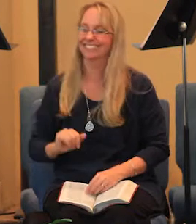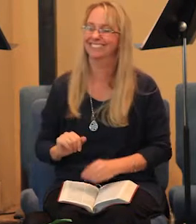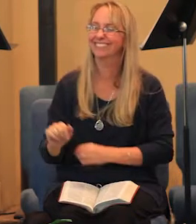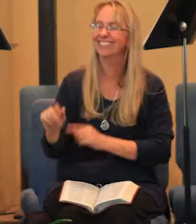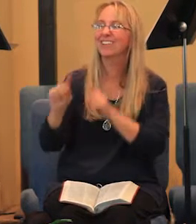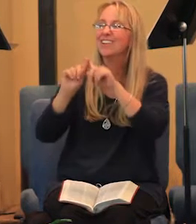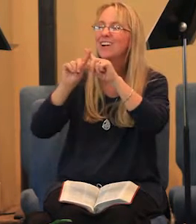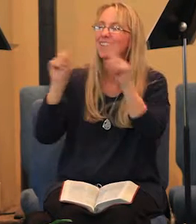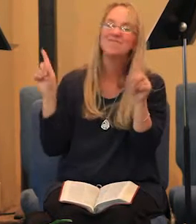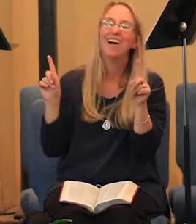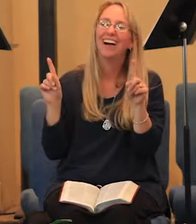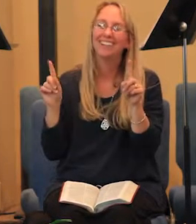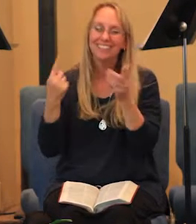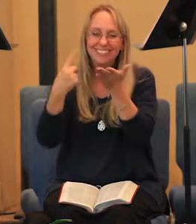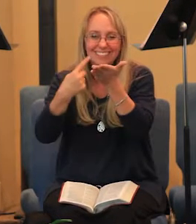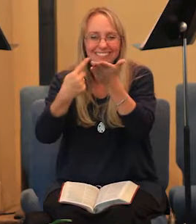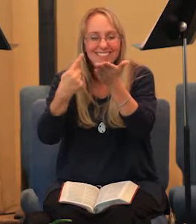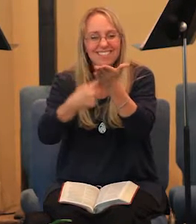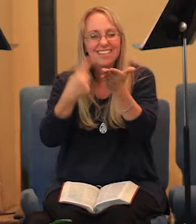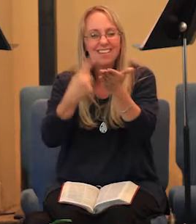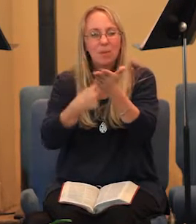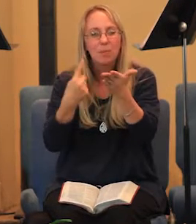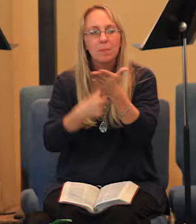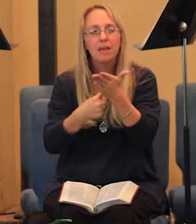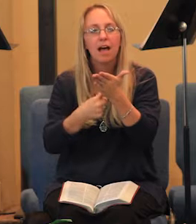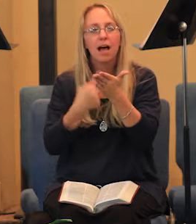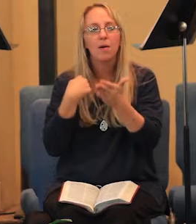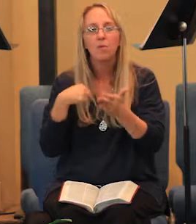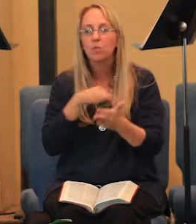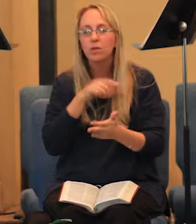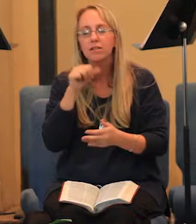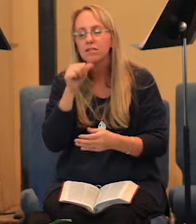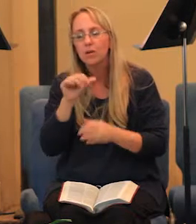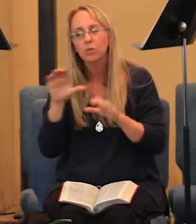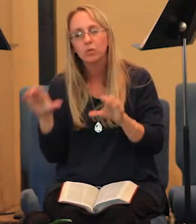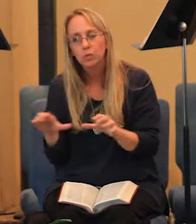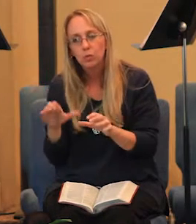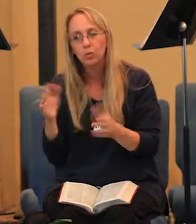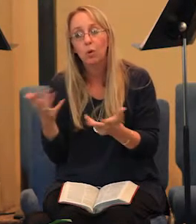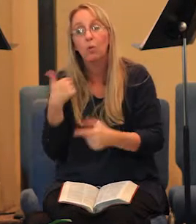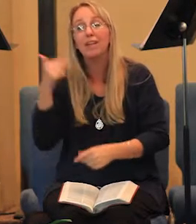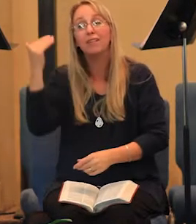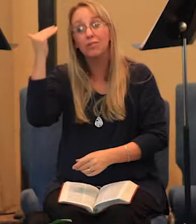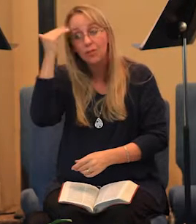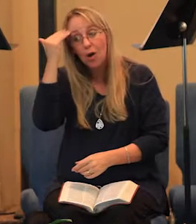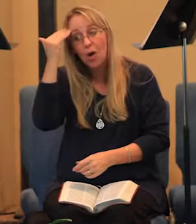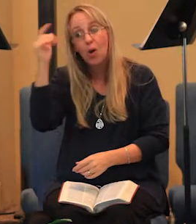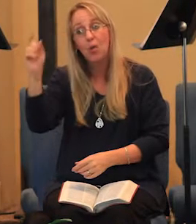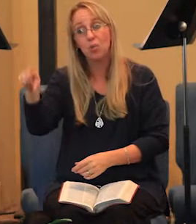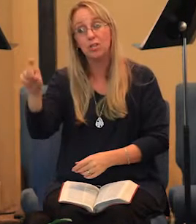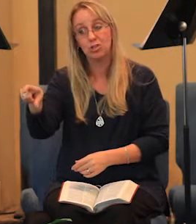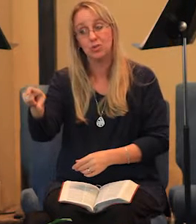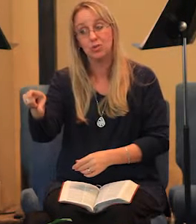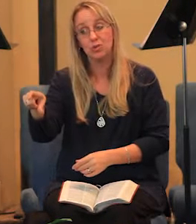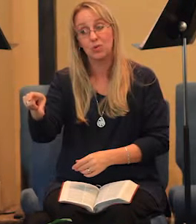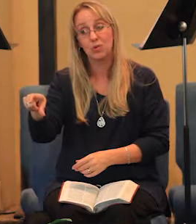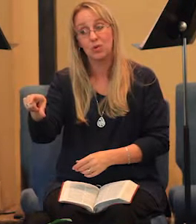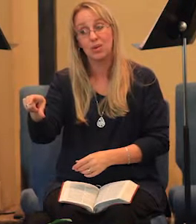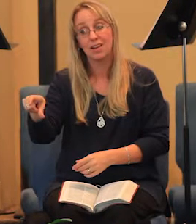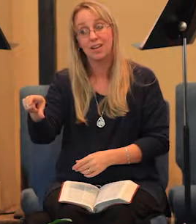But sometimes we don't do what we know we should do. And sometimes we don't know what we should